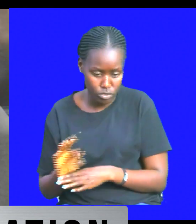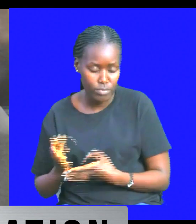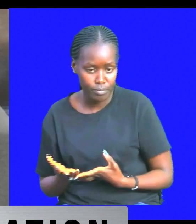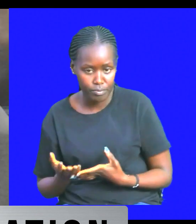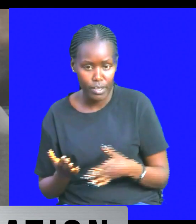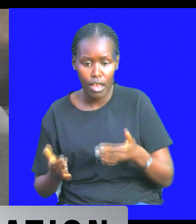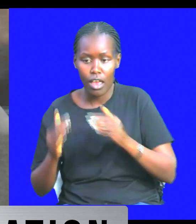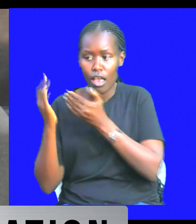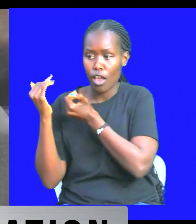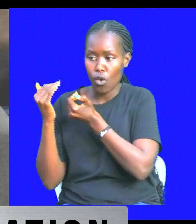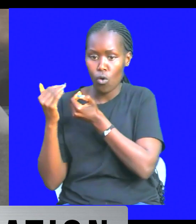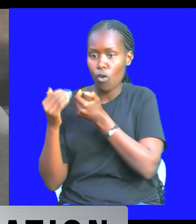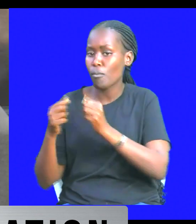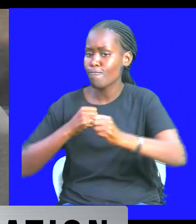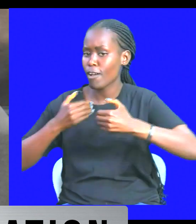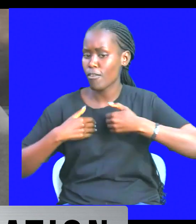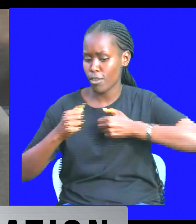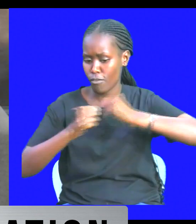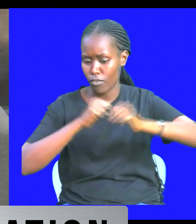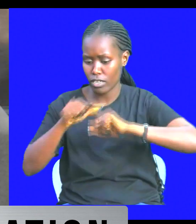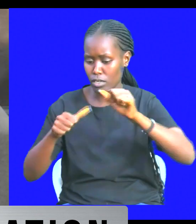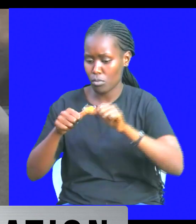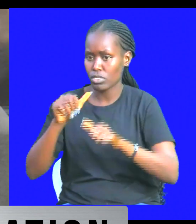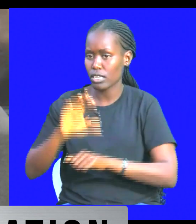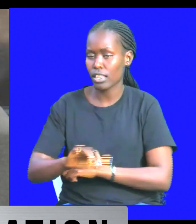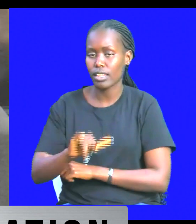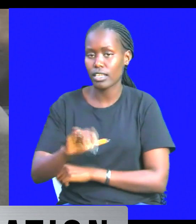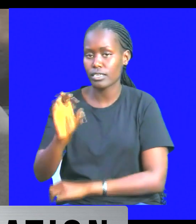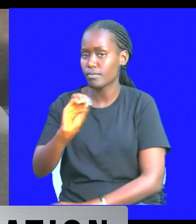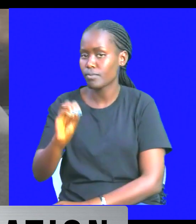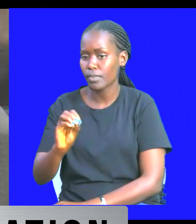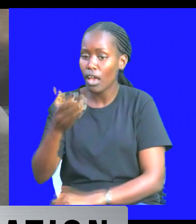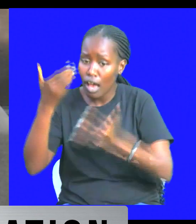into fights about these things. But I don't know why